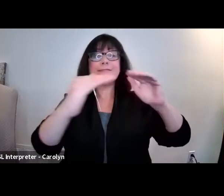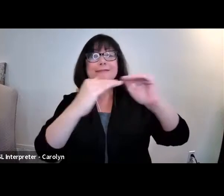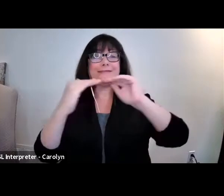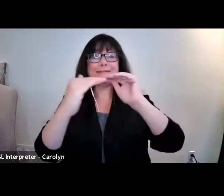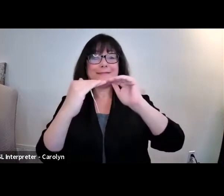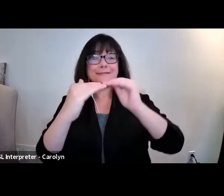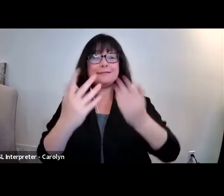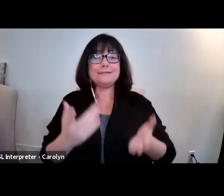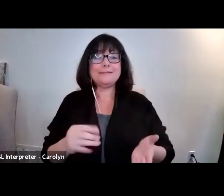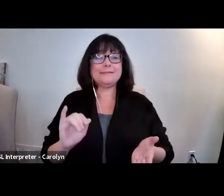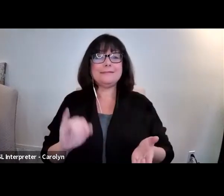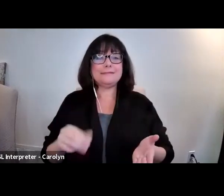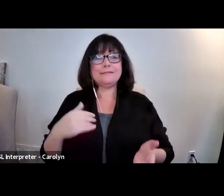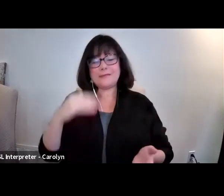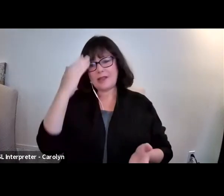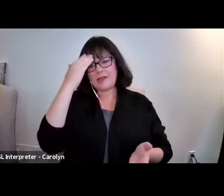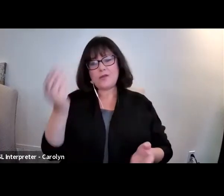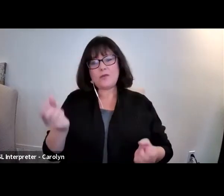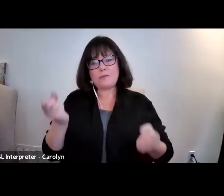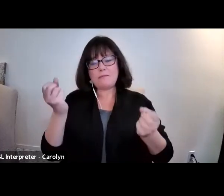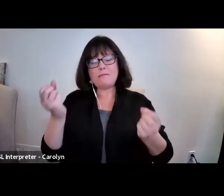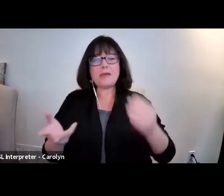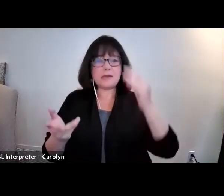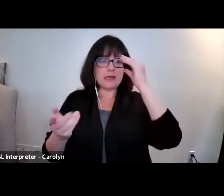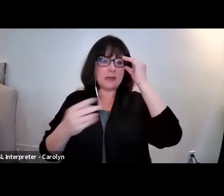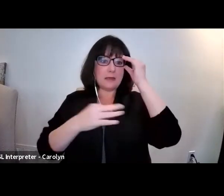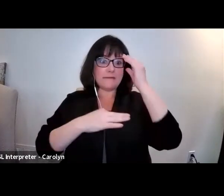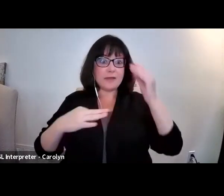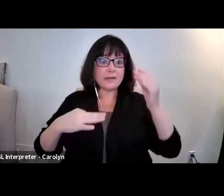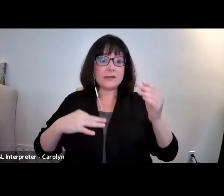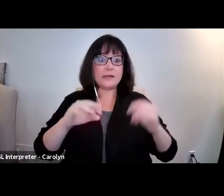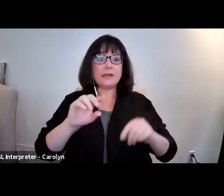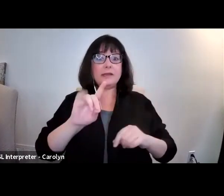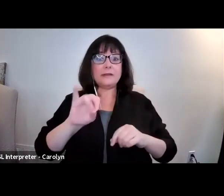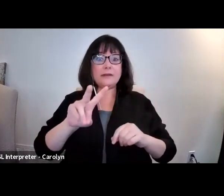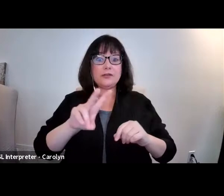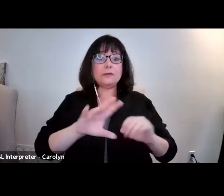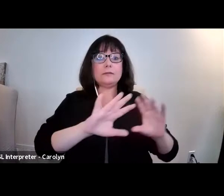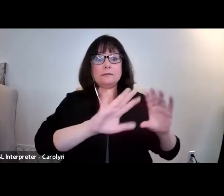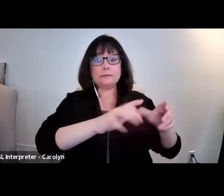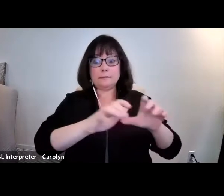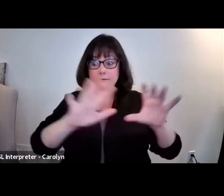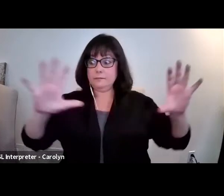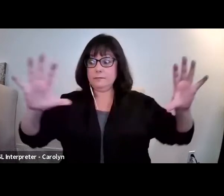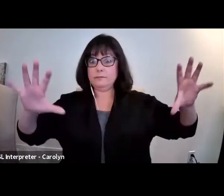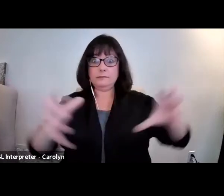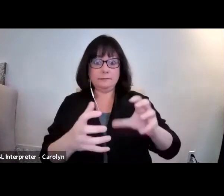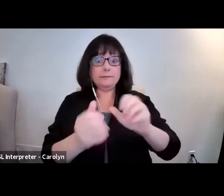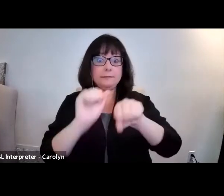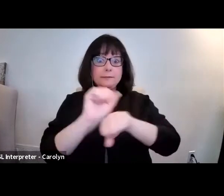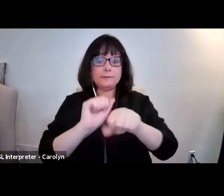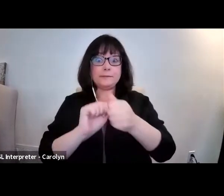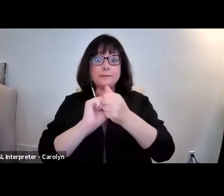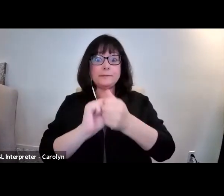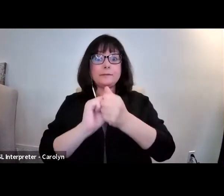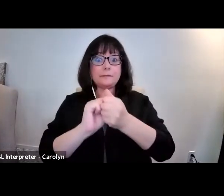undertaken across many of our faculties and divisions, and it is through that collective action that change will